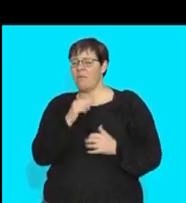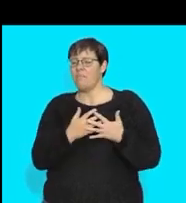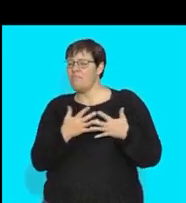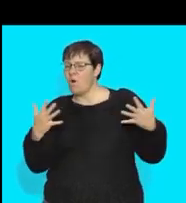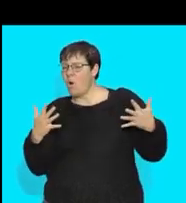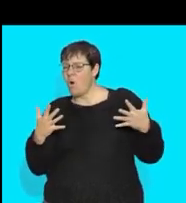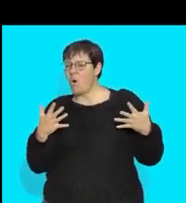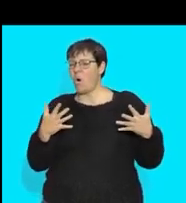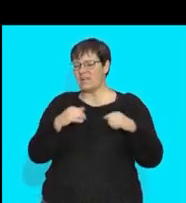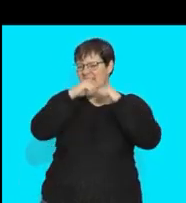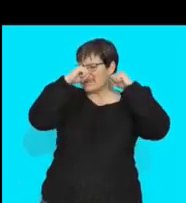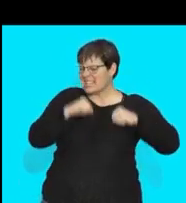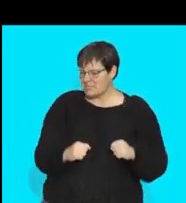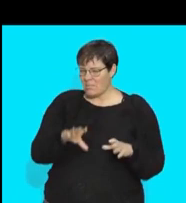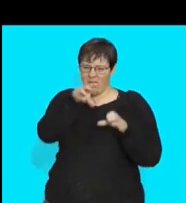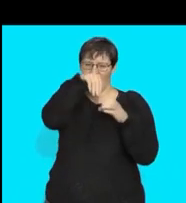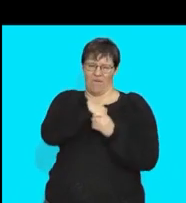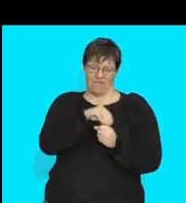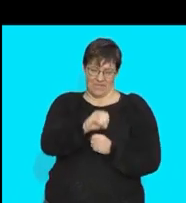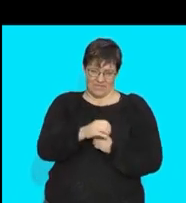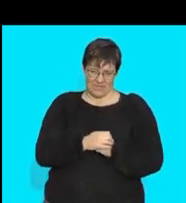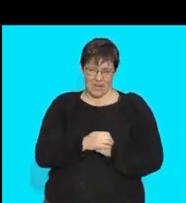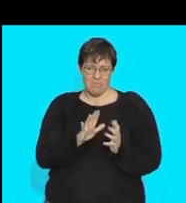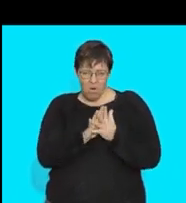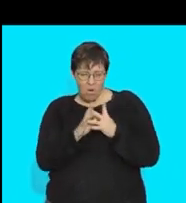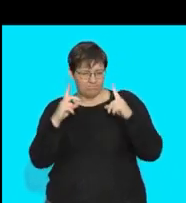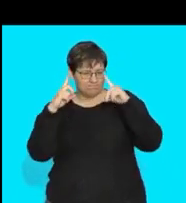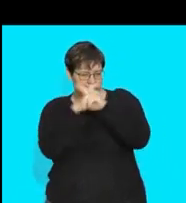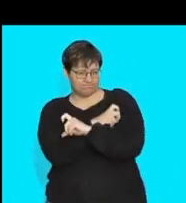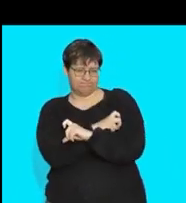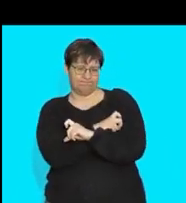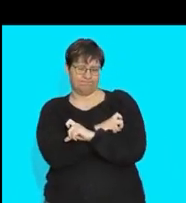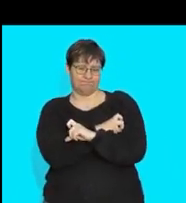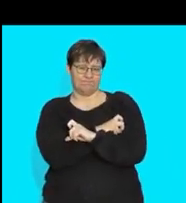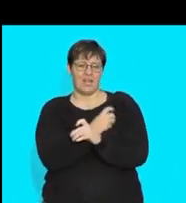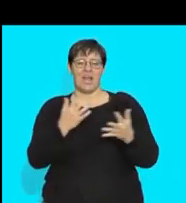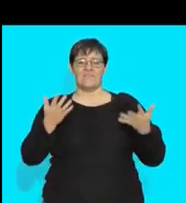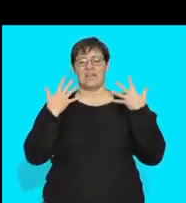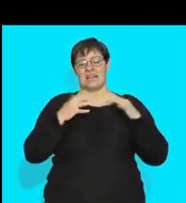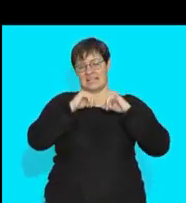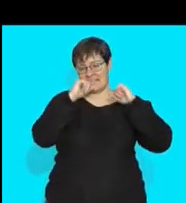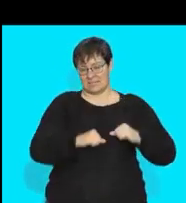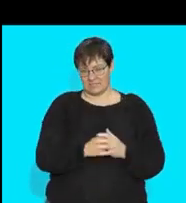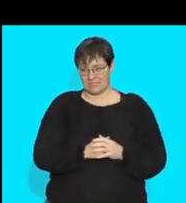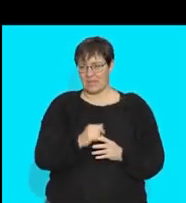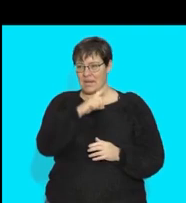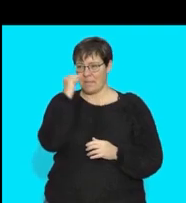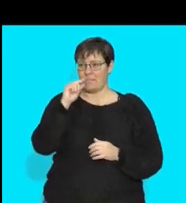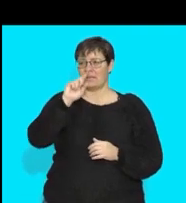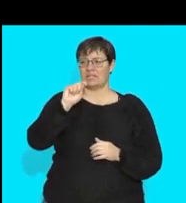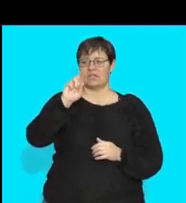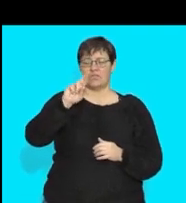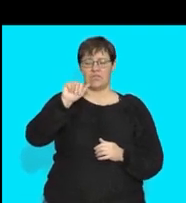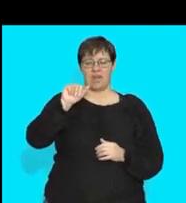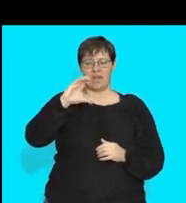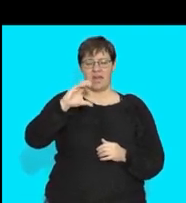more involved, a far more intricate ventilation system called the tracheal